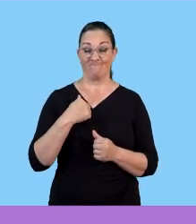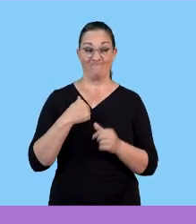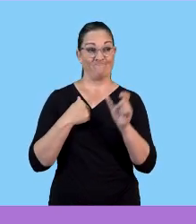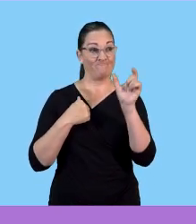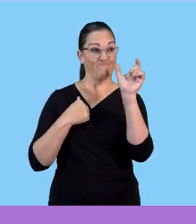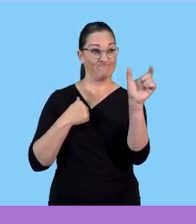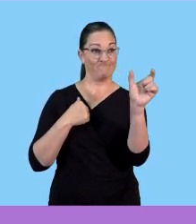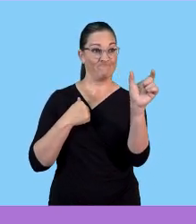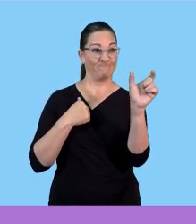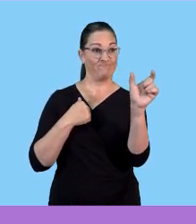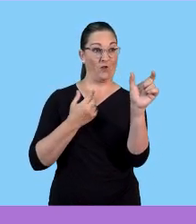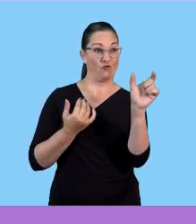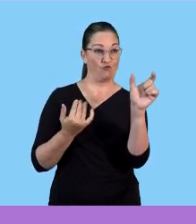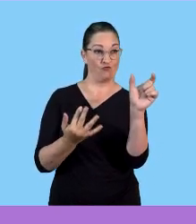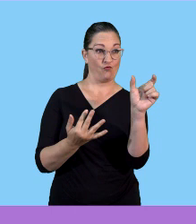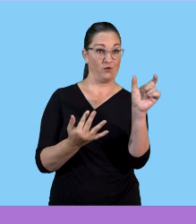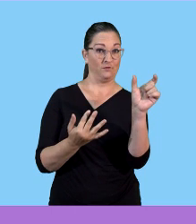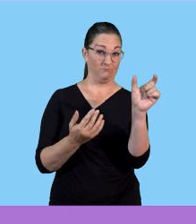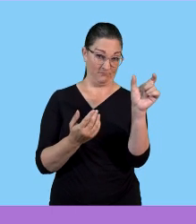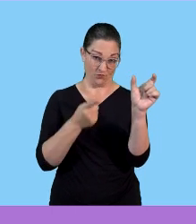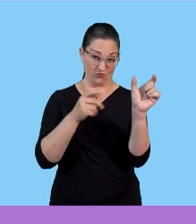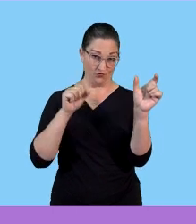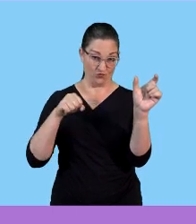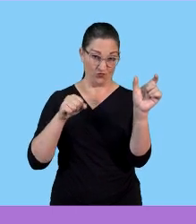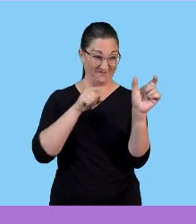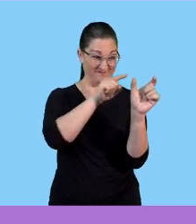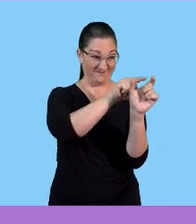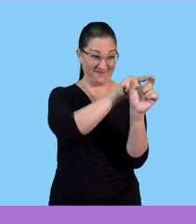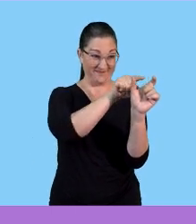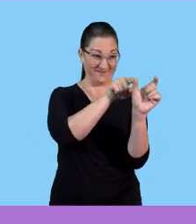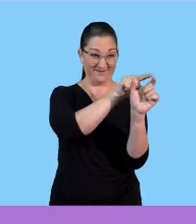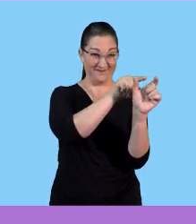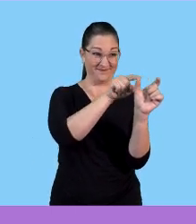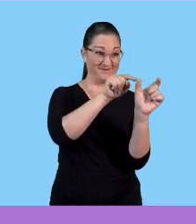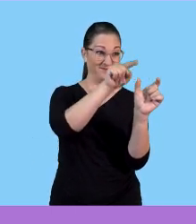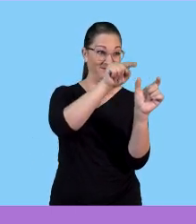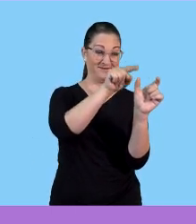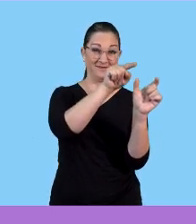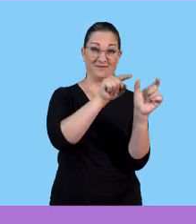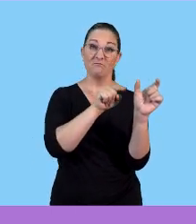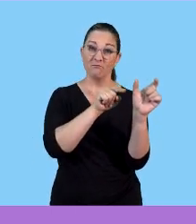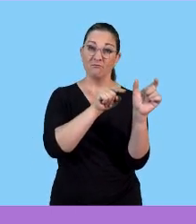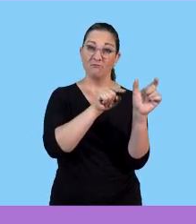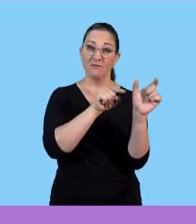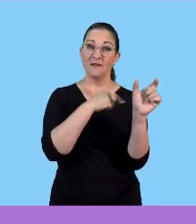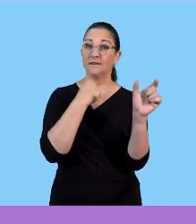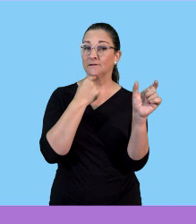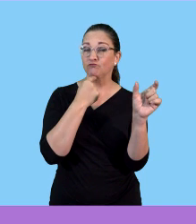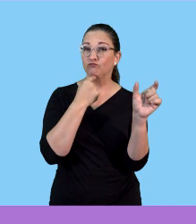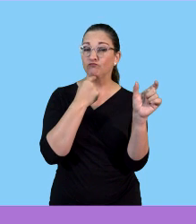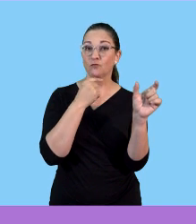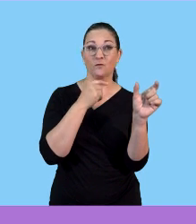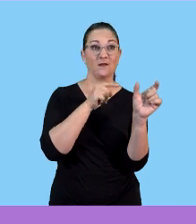in a piece of grass there, you agree that that little line that I've got there actually takes